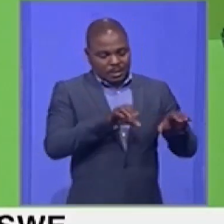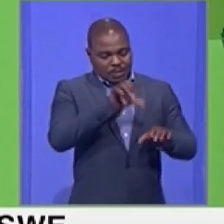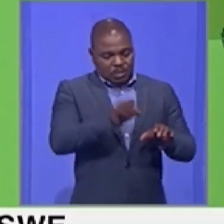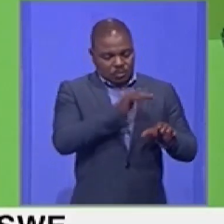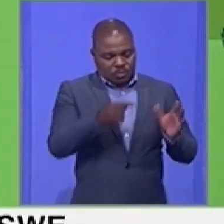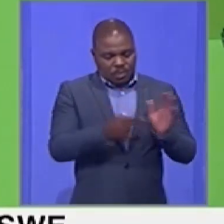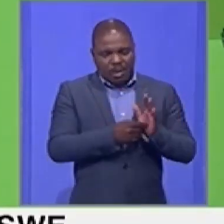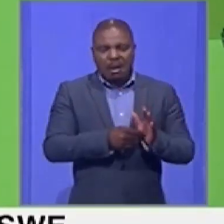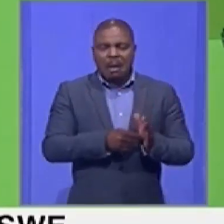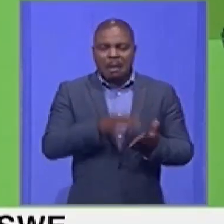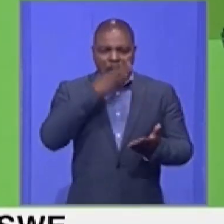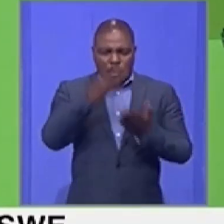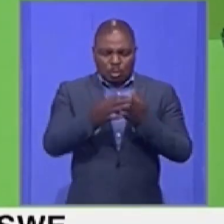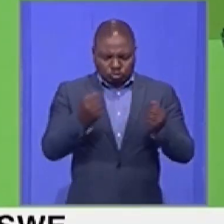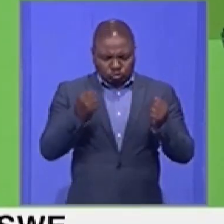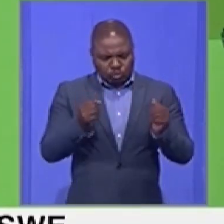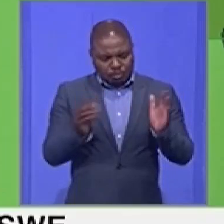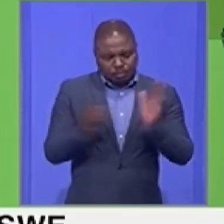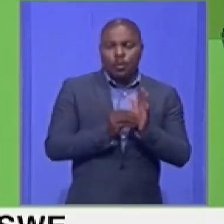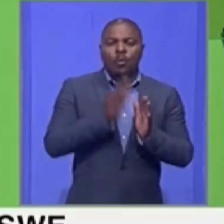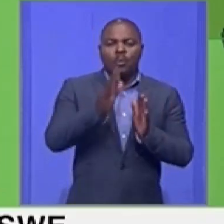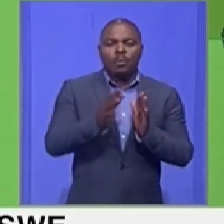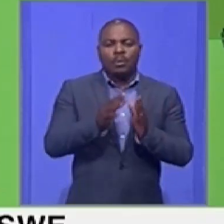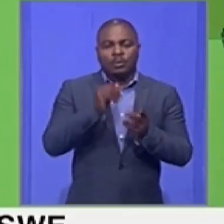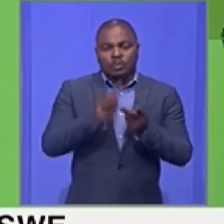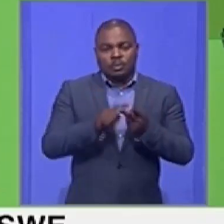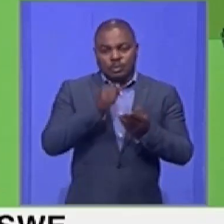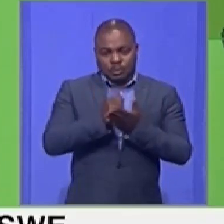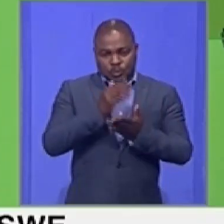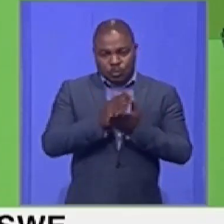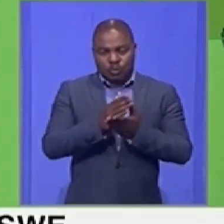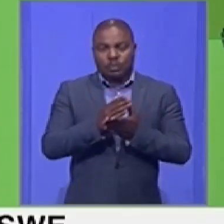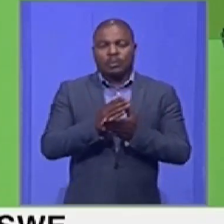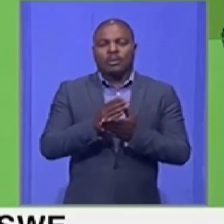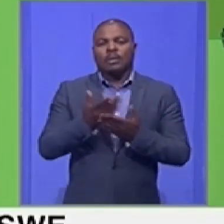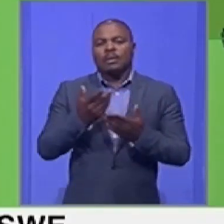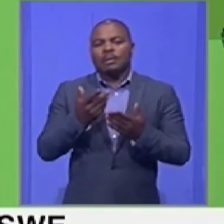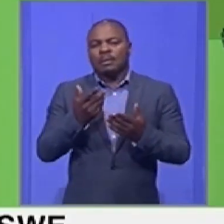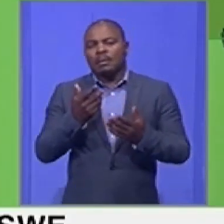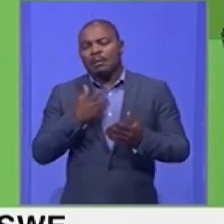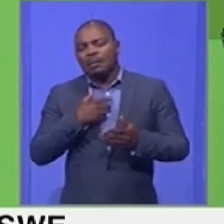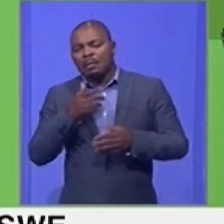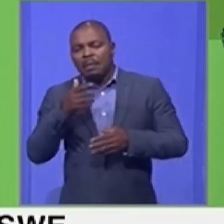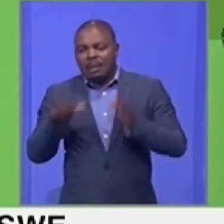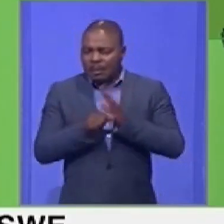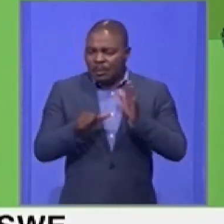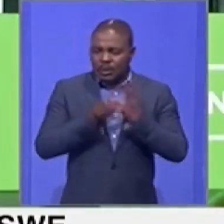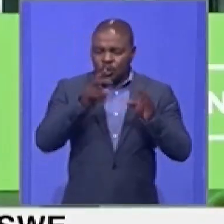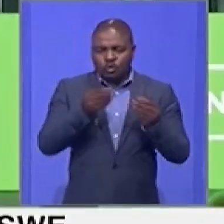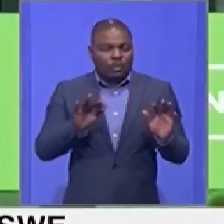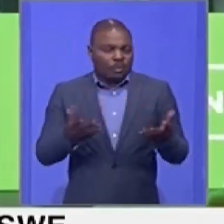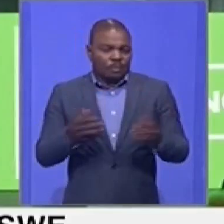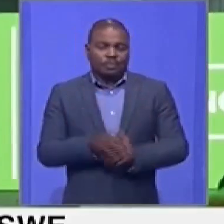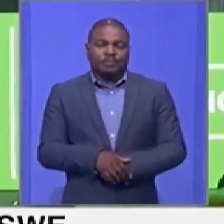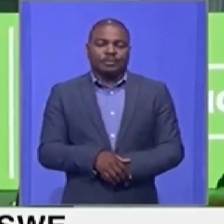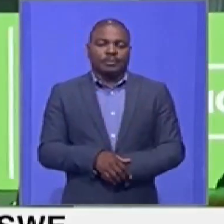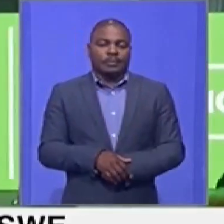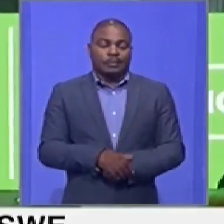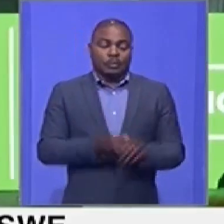strong proposal that occupies the rational middle ground on this important issue.